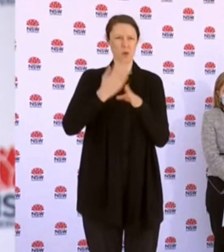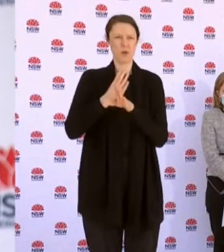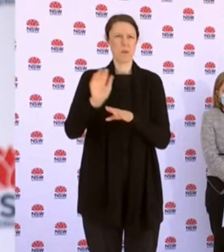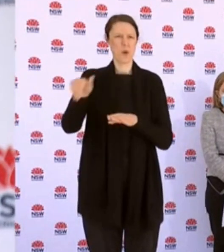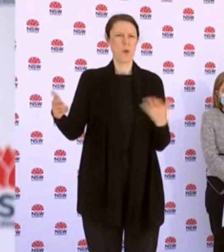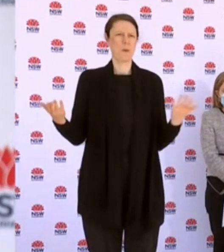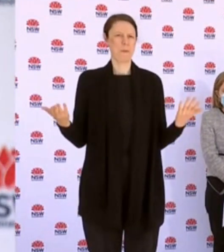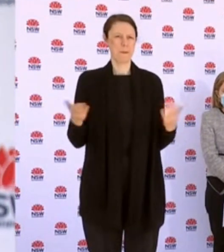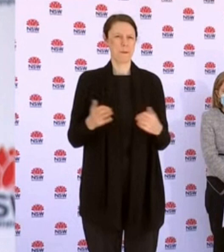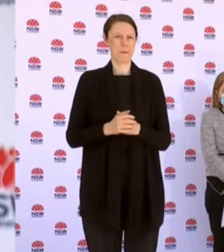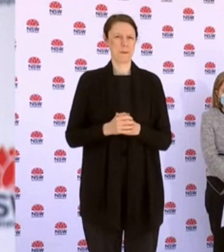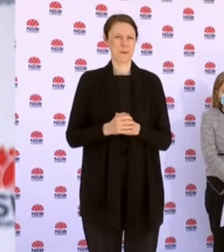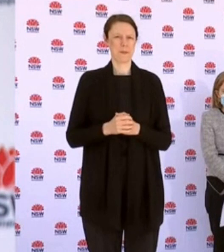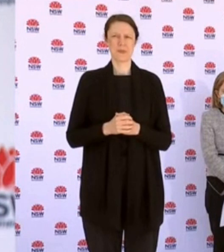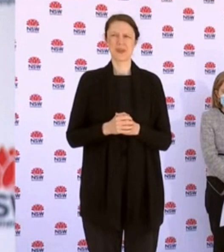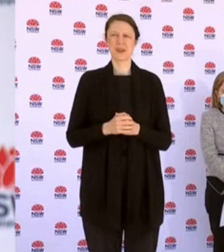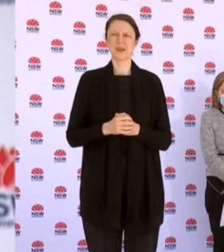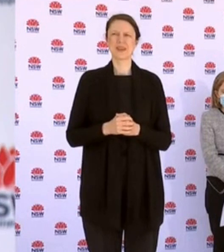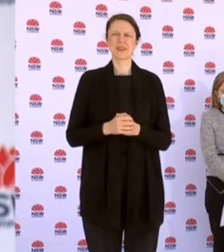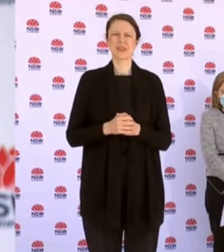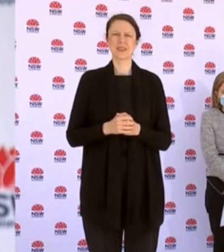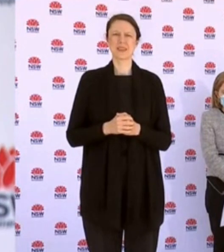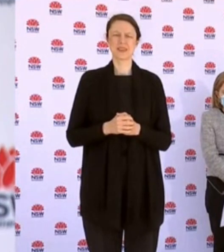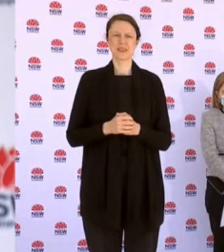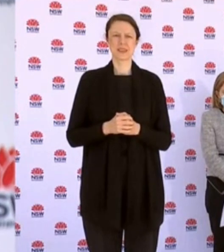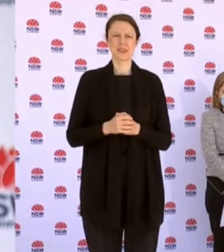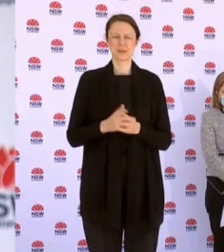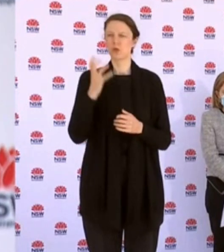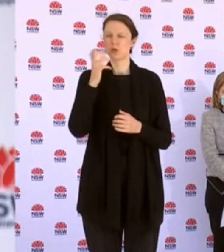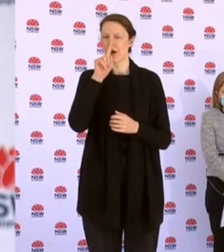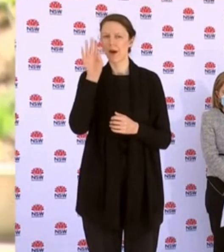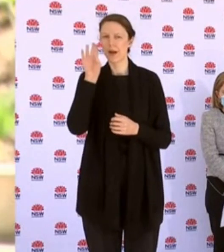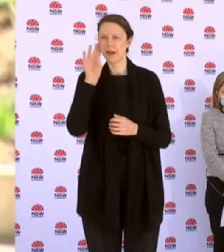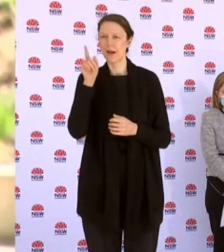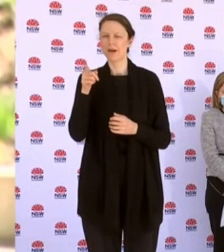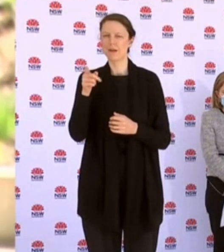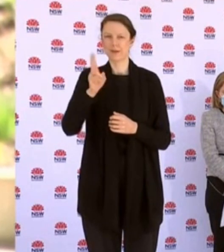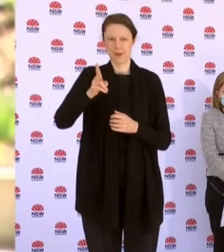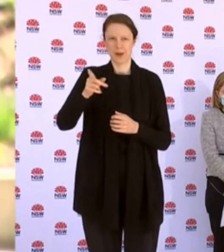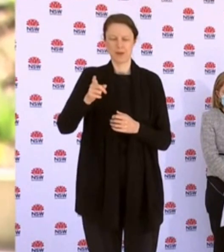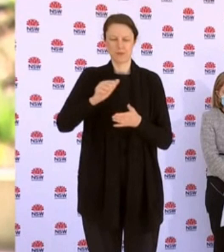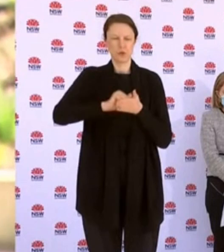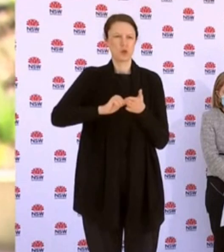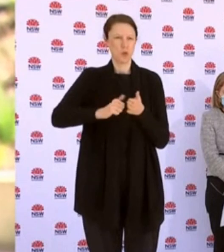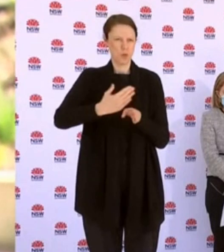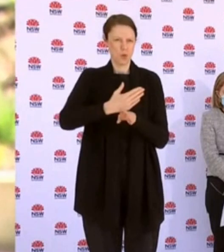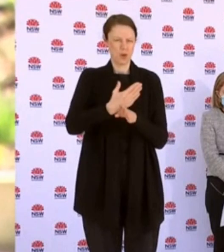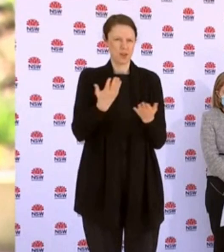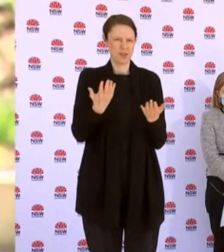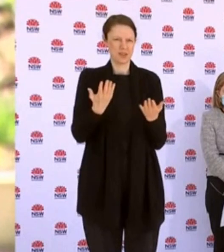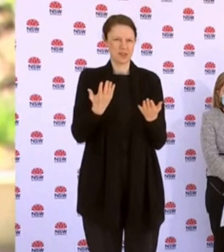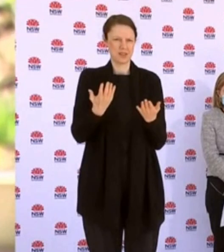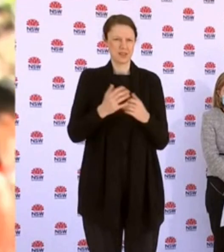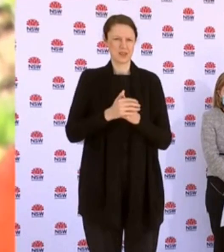The vast majority of Sorry, retail... James, I just can't hear you. How does a retail worker work from home? Yeah. And the Treasurer has said today that he thinks the vast majority of